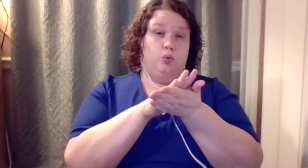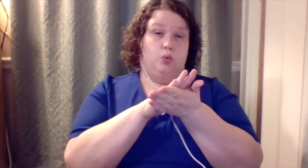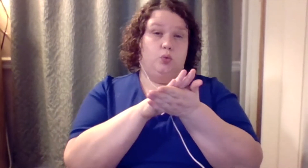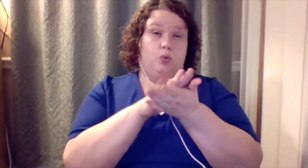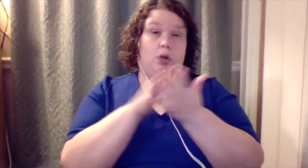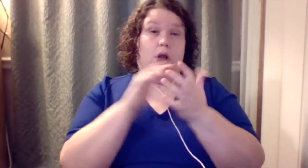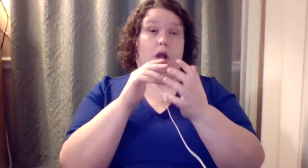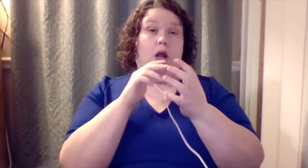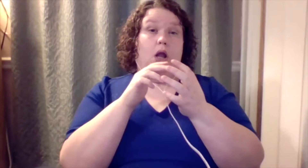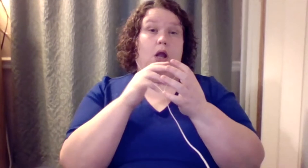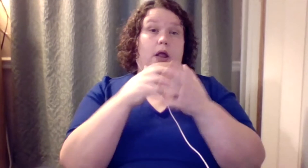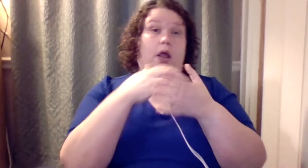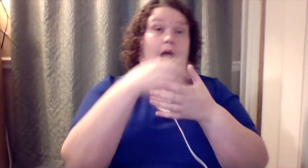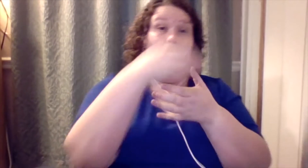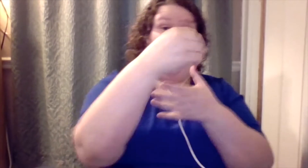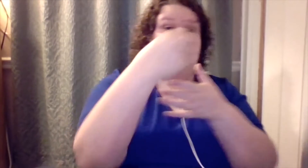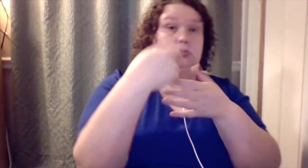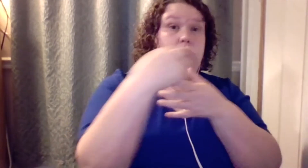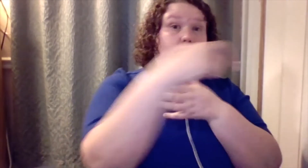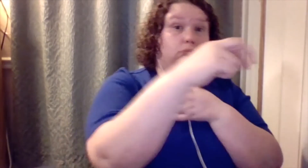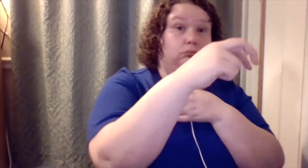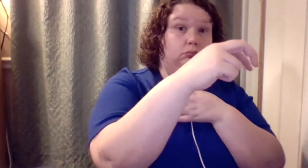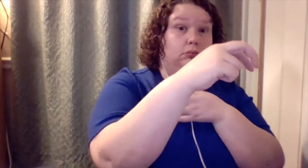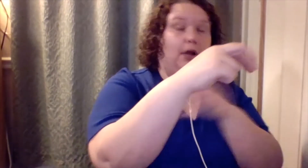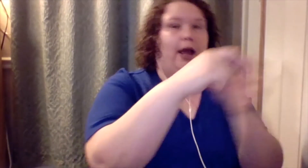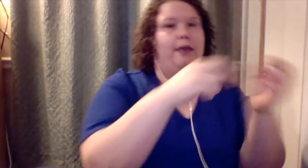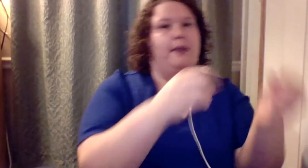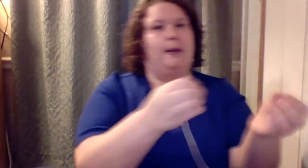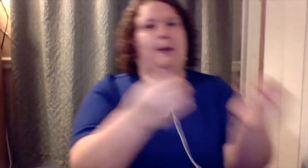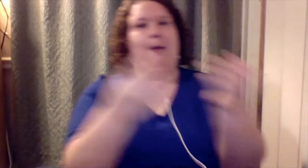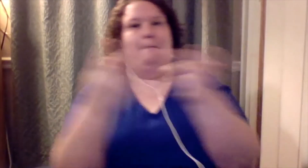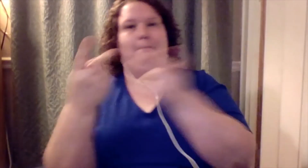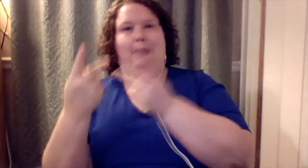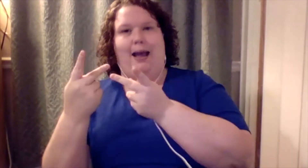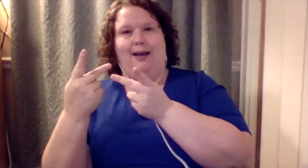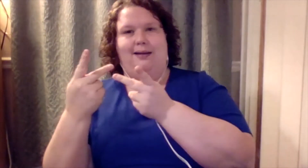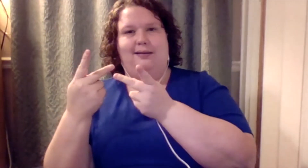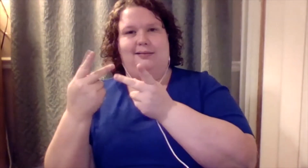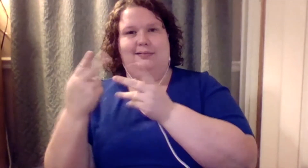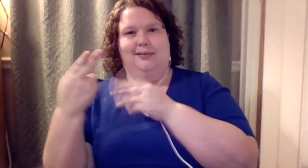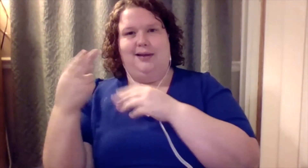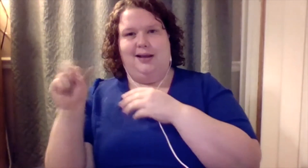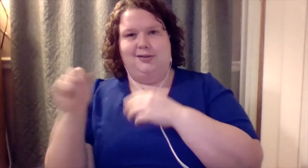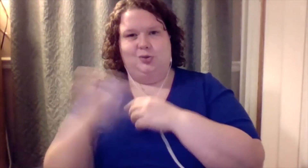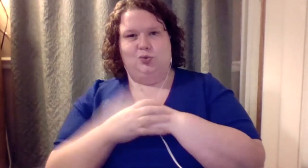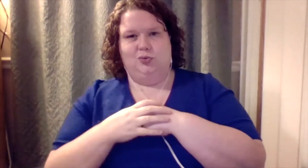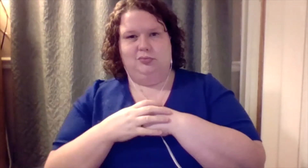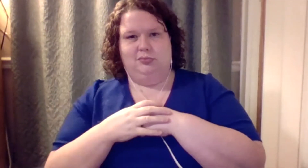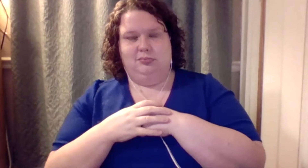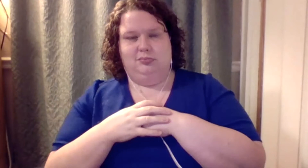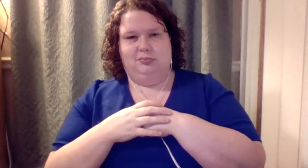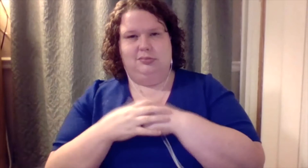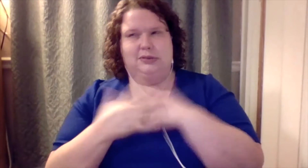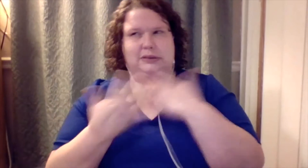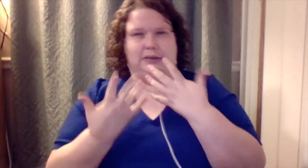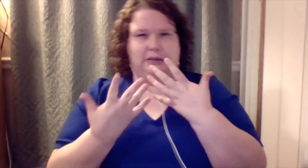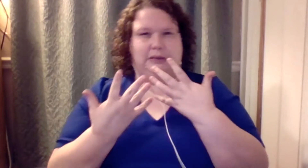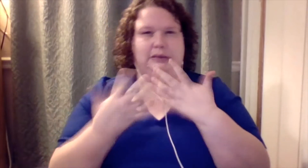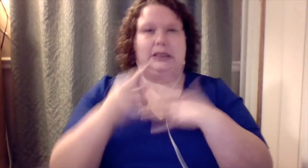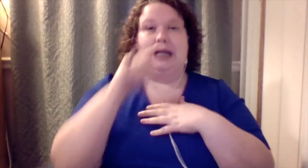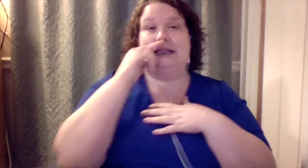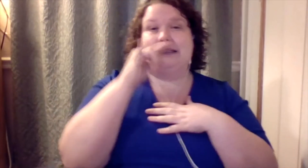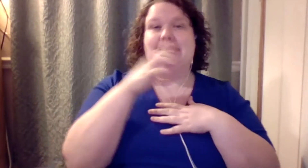that, I mean, we just got out of elementary school. So I have kids very spread apart. So I see the needs